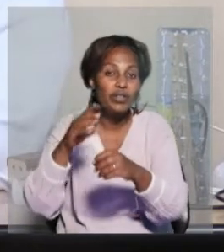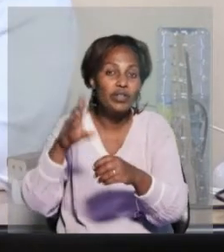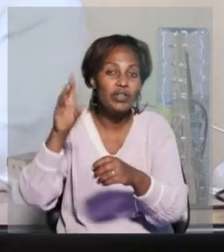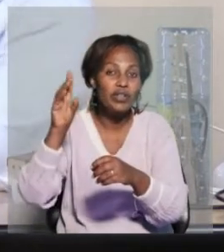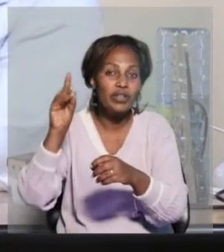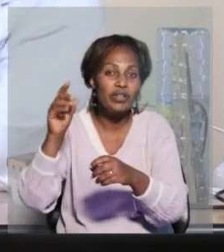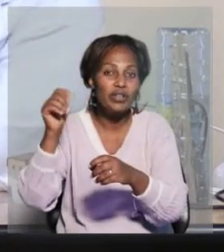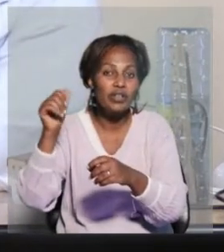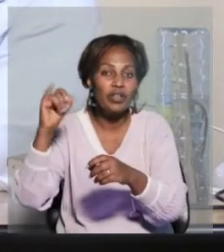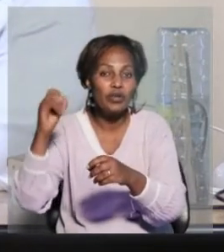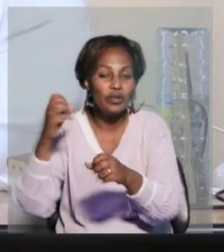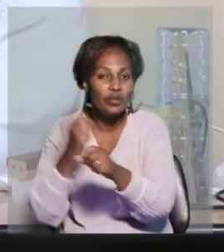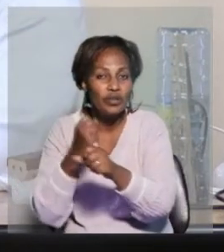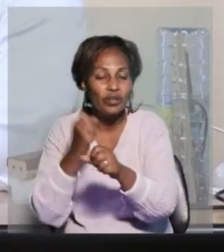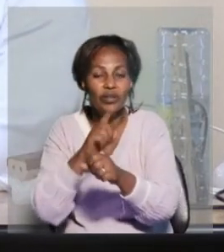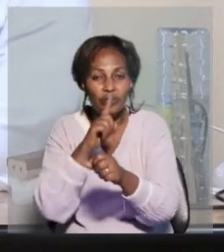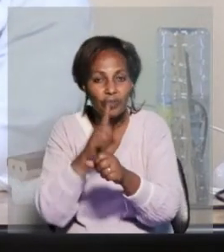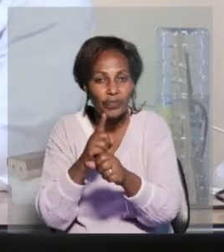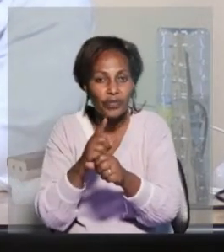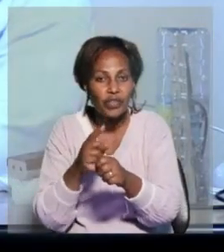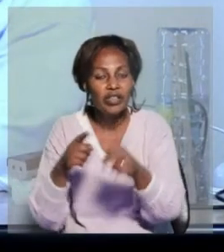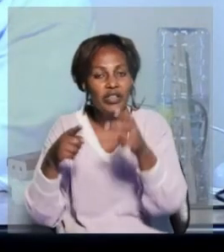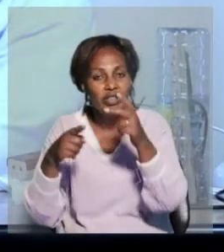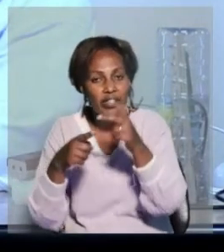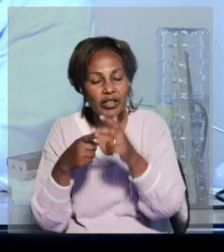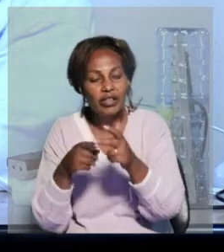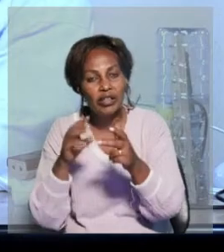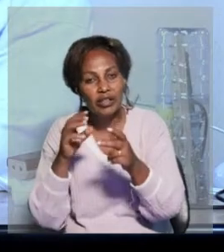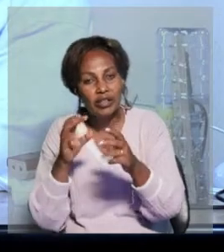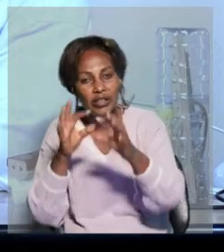So for the third lamp,